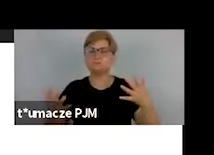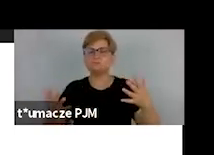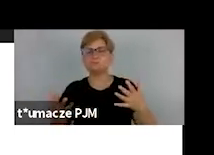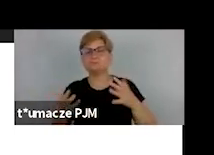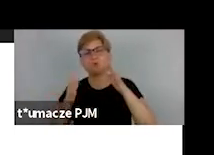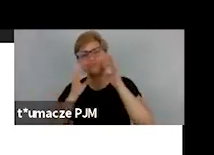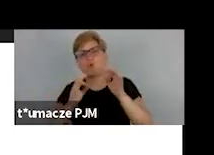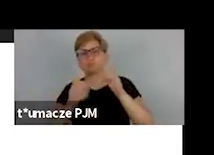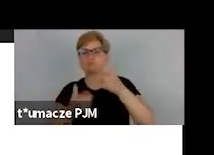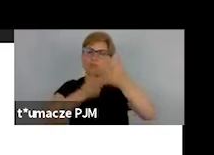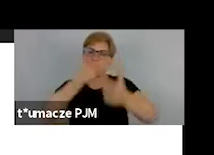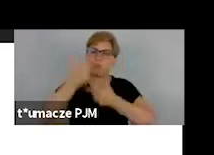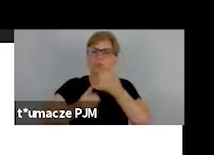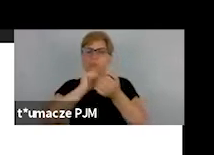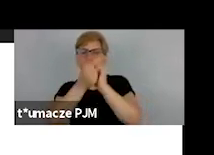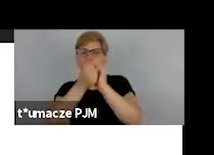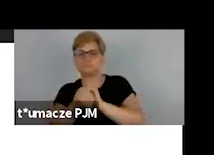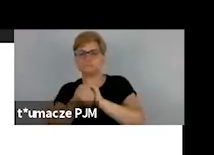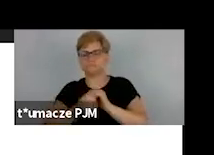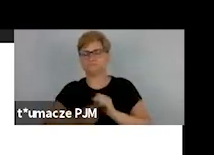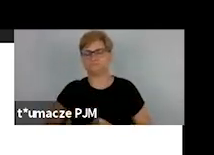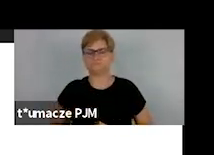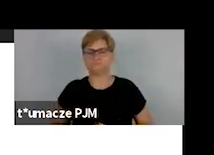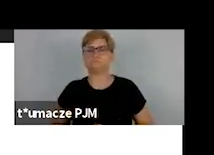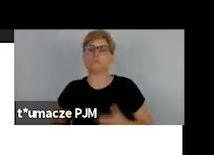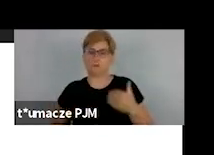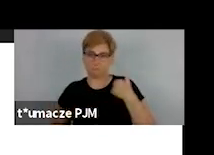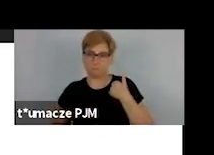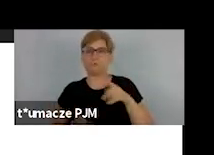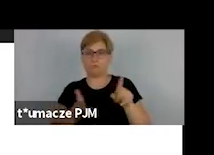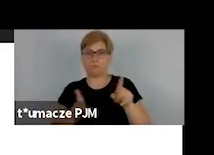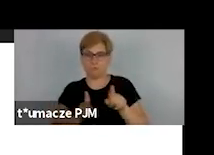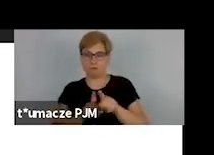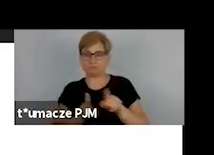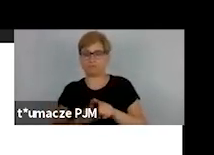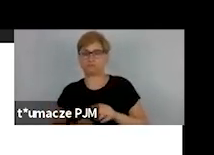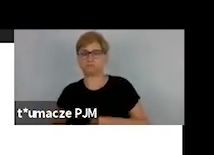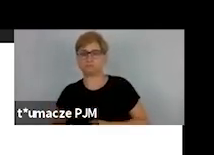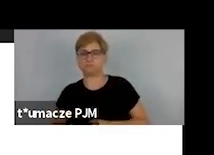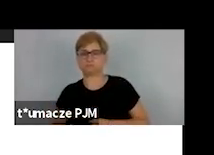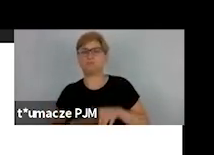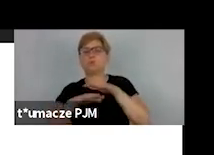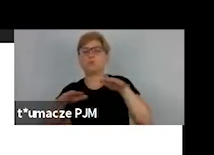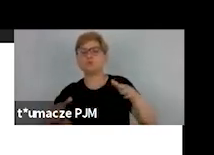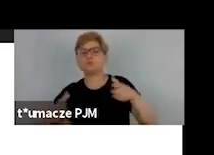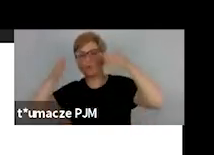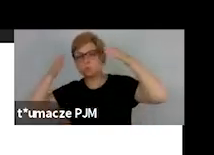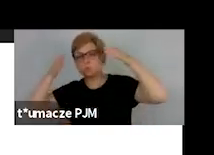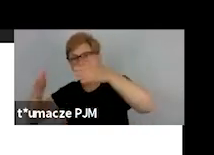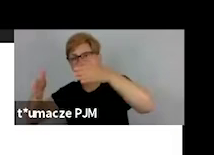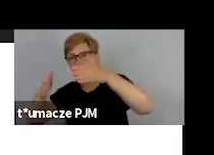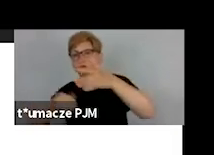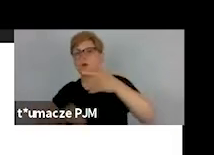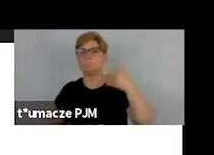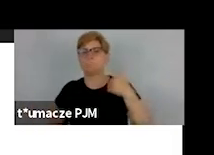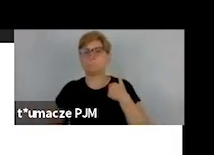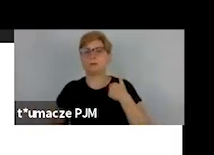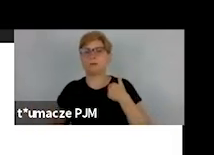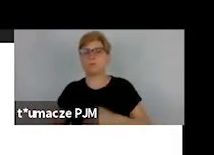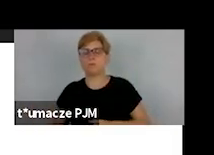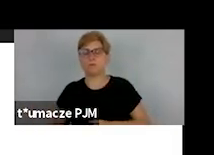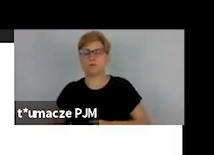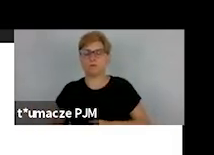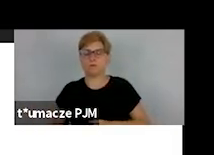we always paid very close attention to research. So research before we did anything